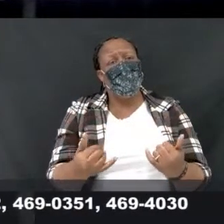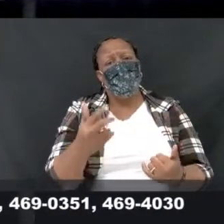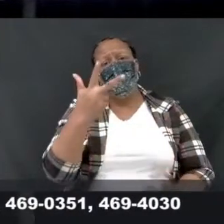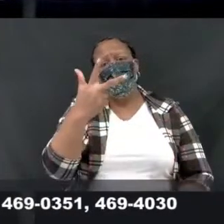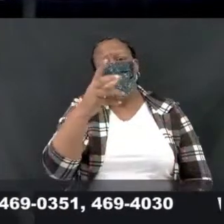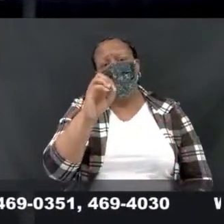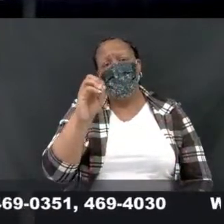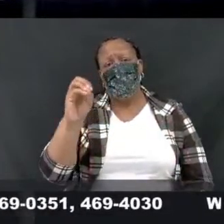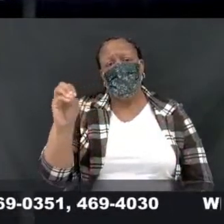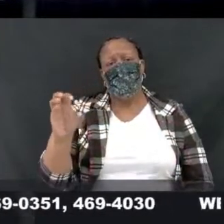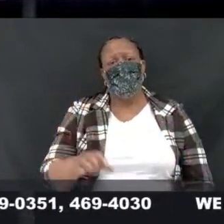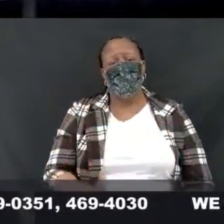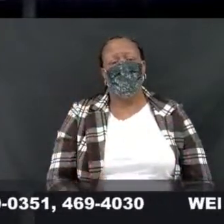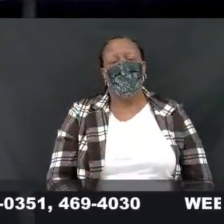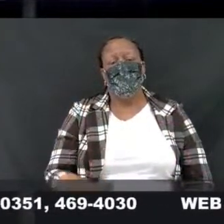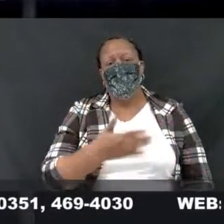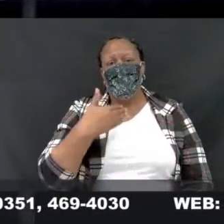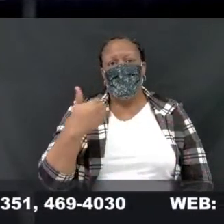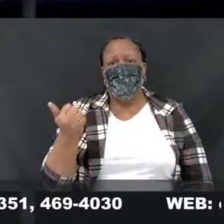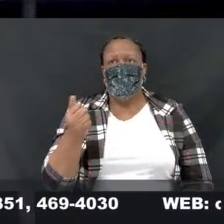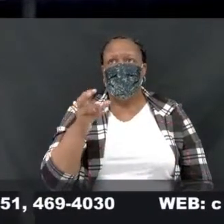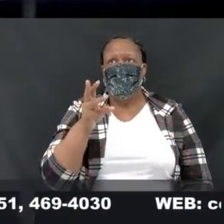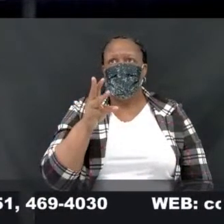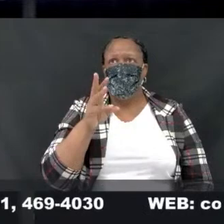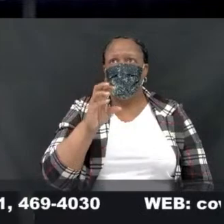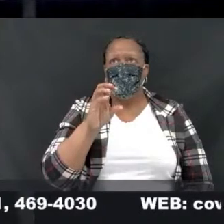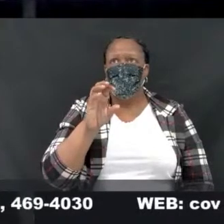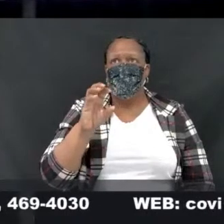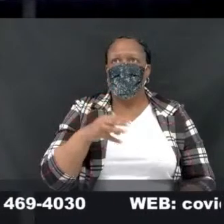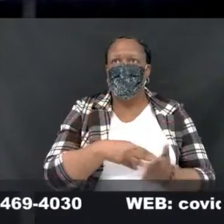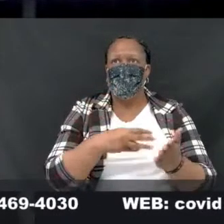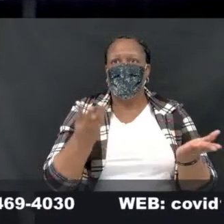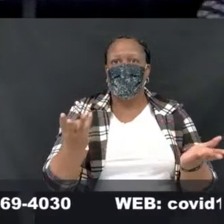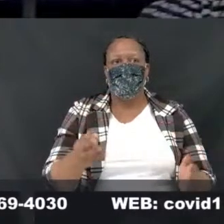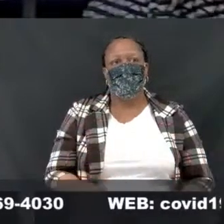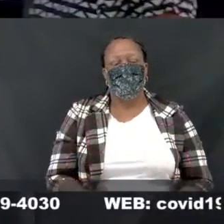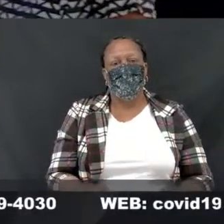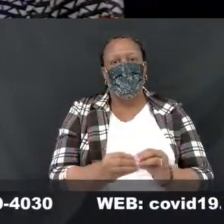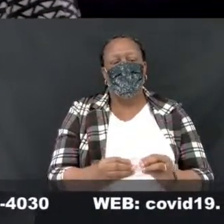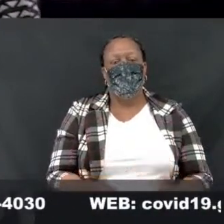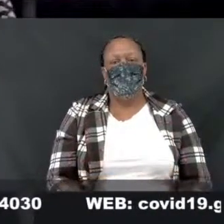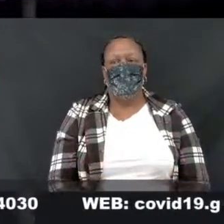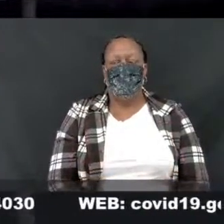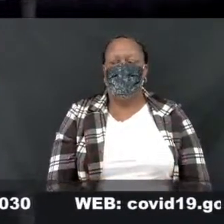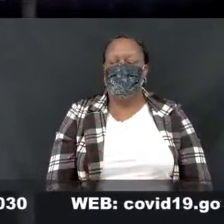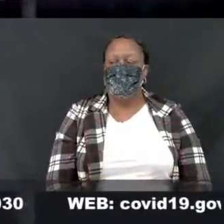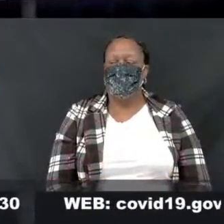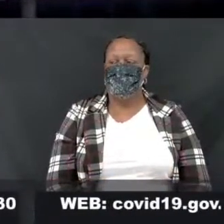not expired.